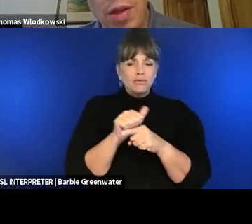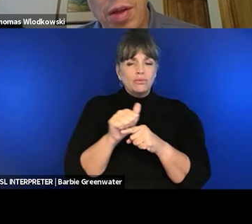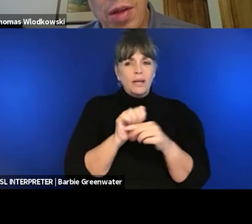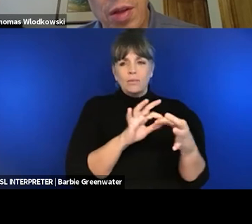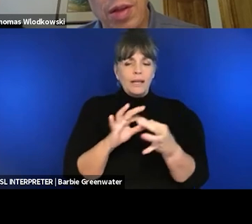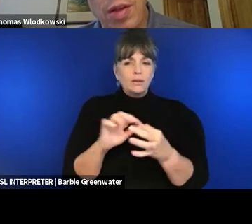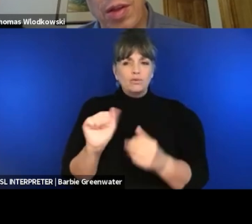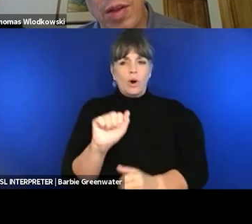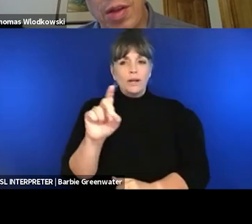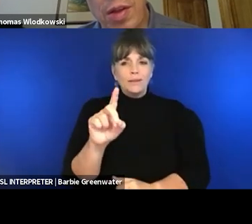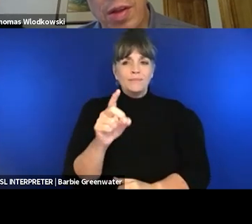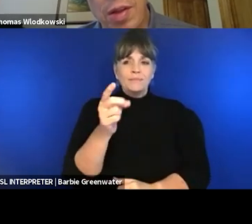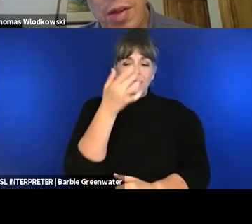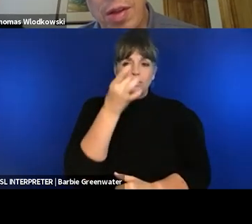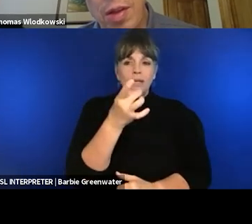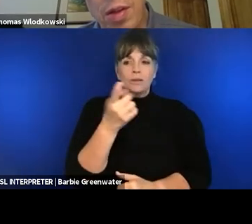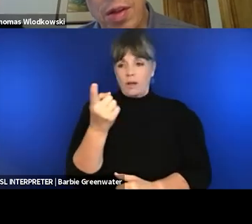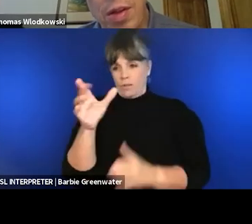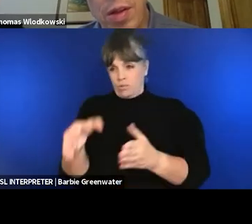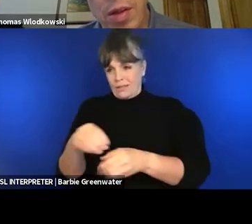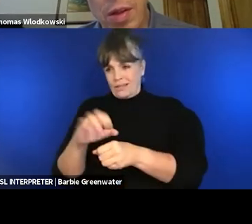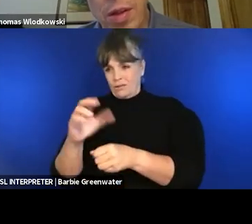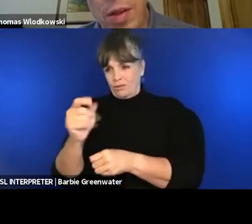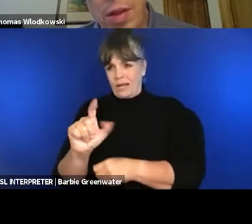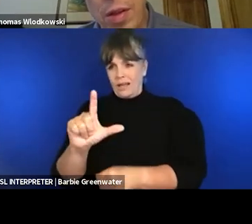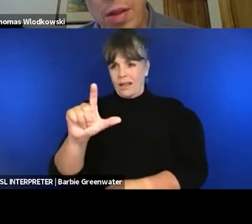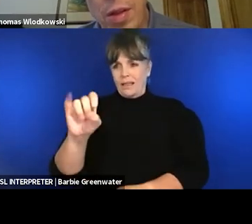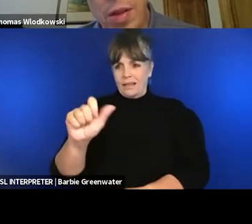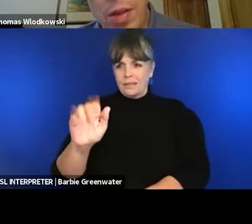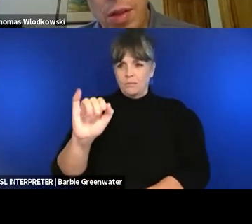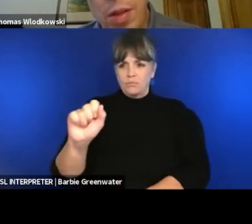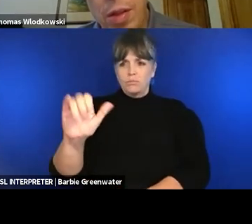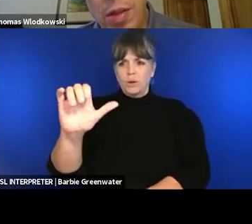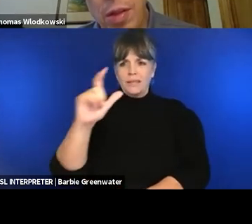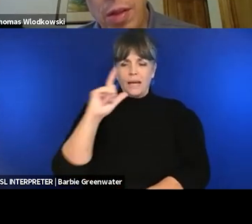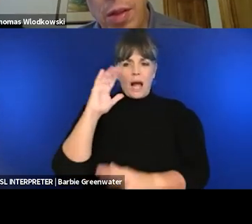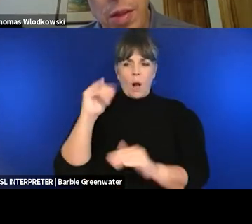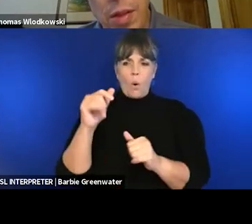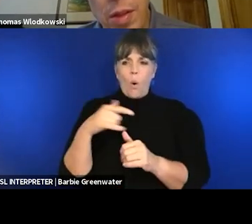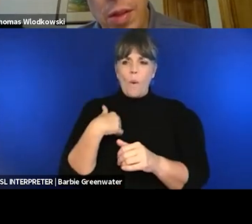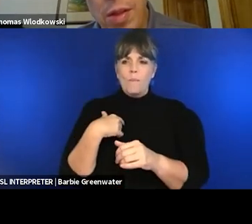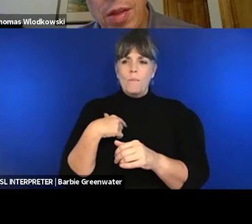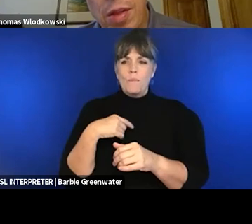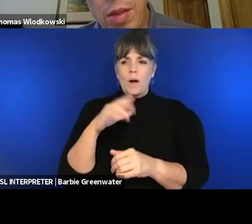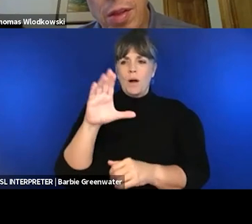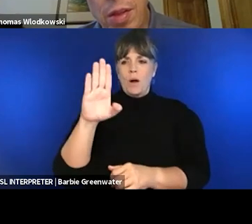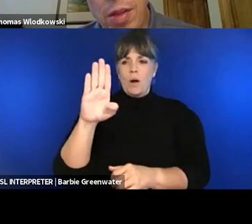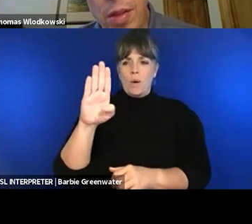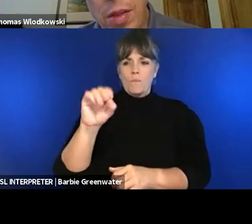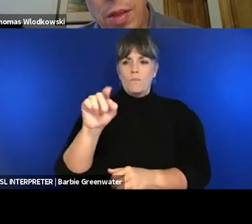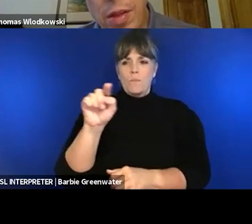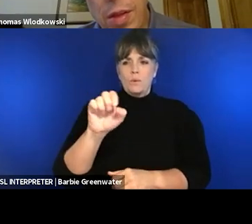it's funny, we have someone in the chat who, Lisa Bozek, I hope I pronounced your name right, Lisa. I am a narrator. Where